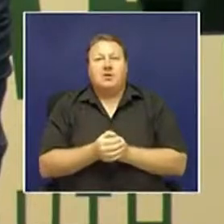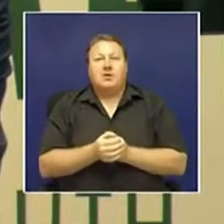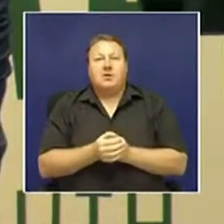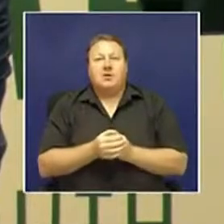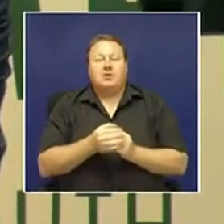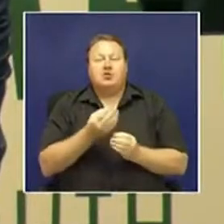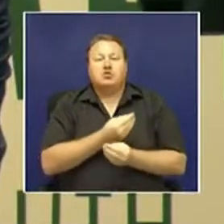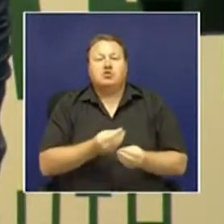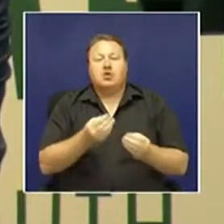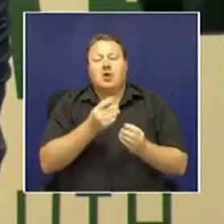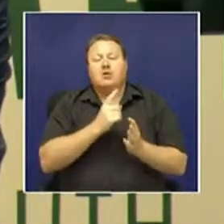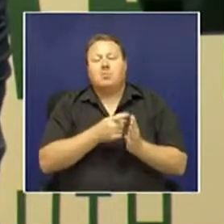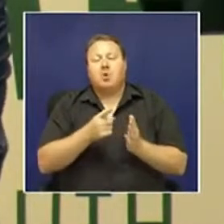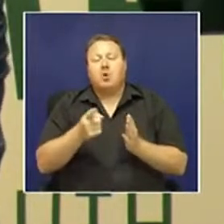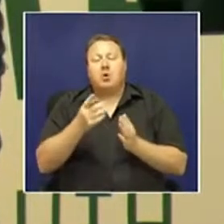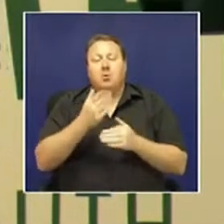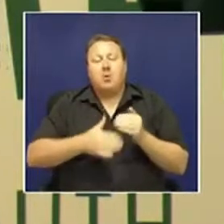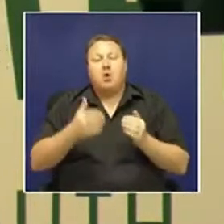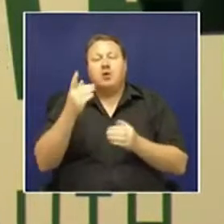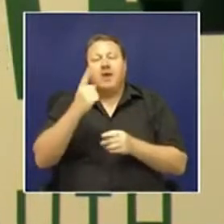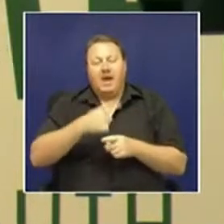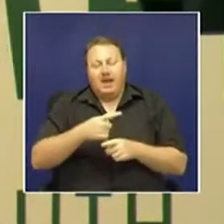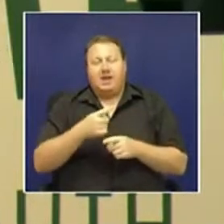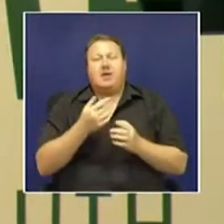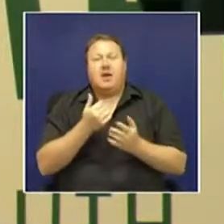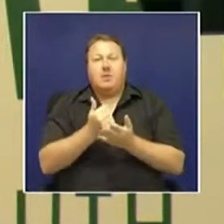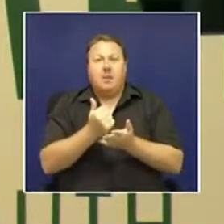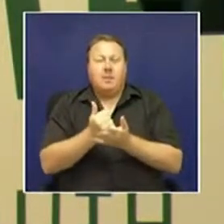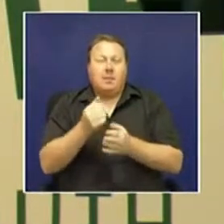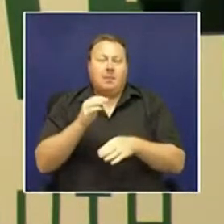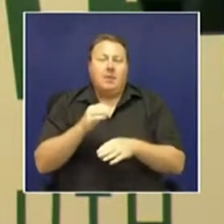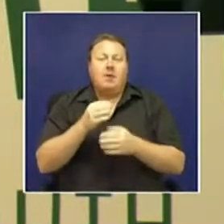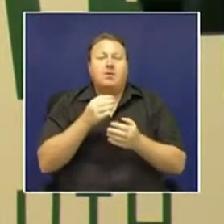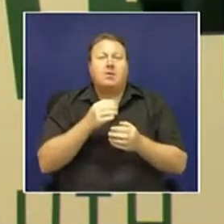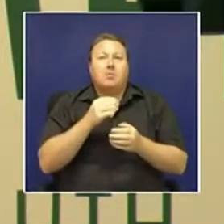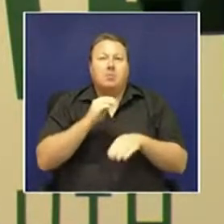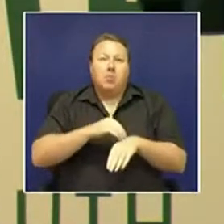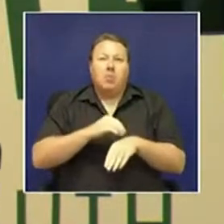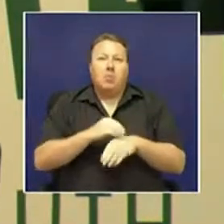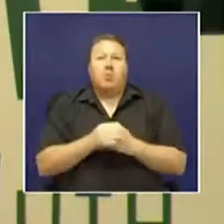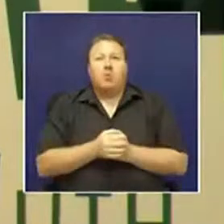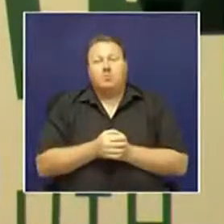of 24 rand introduced in 25-26.